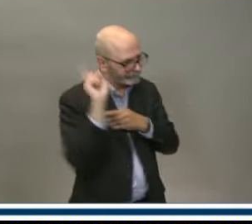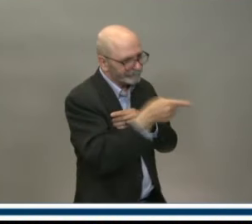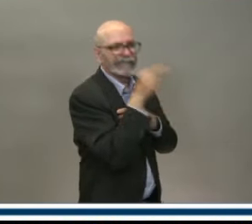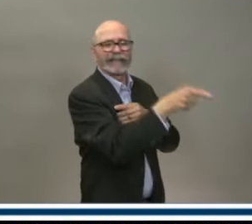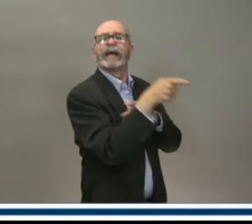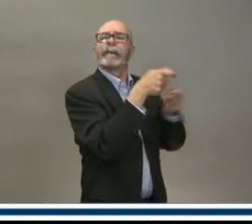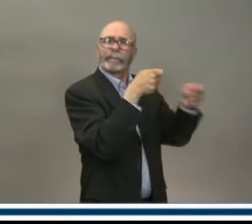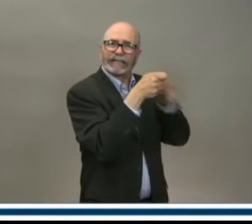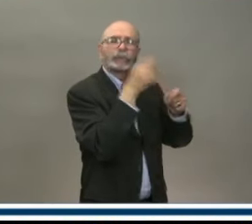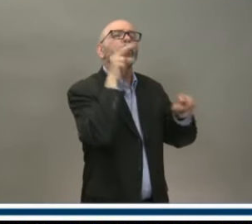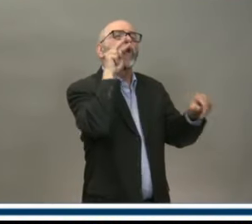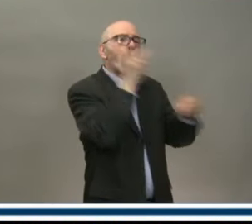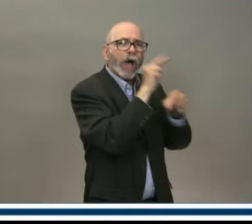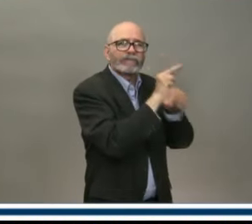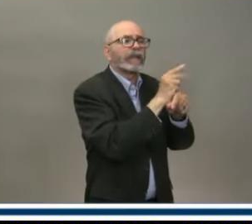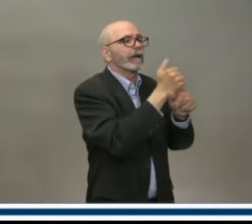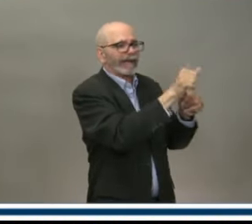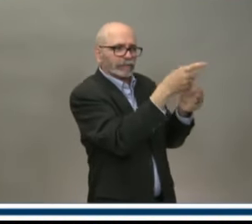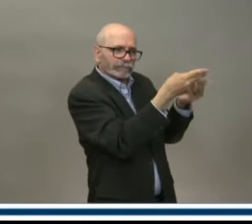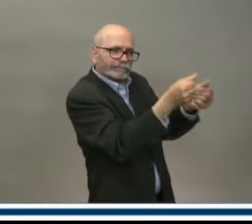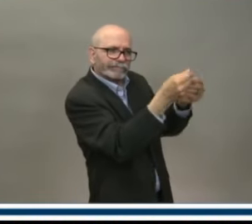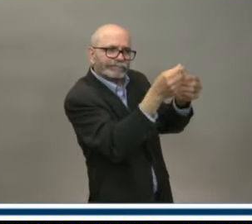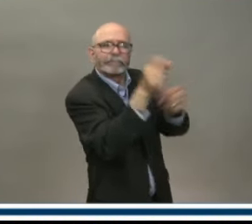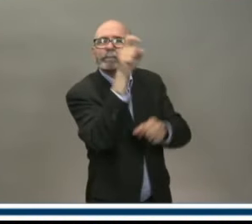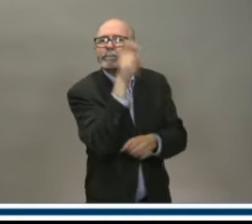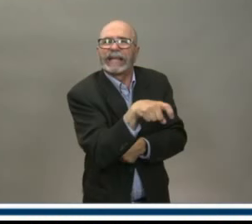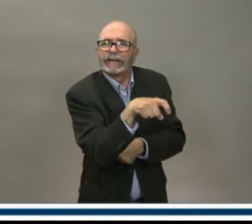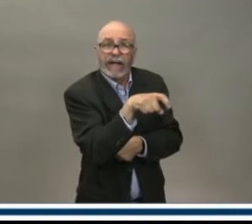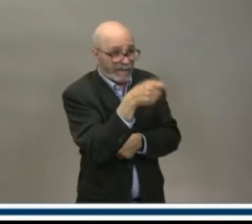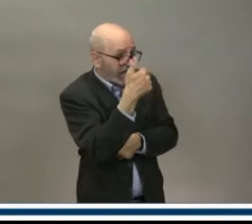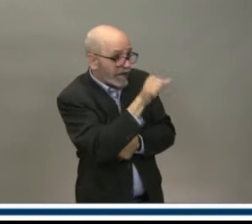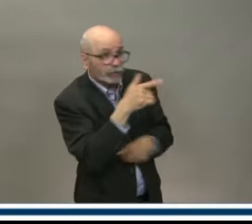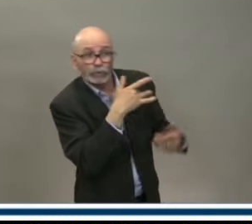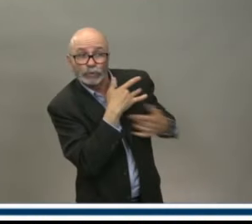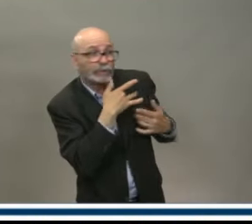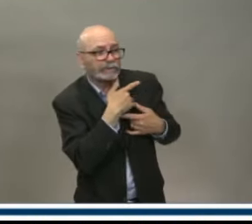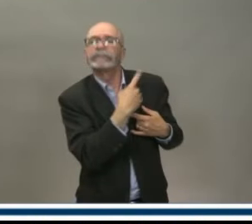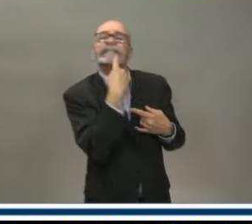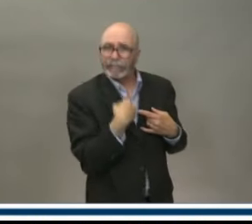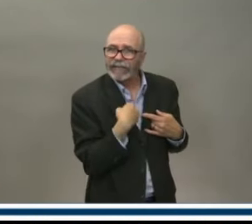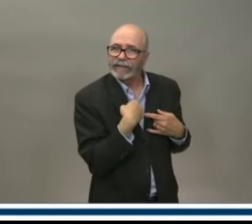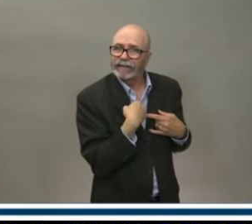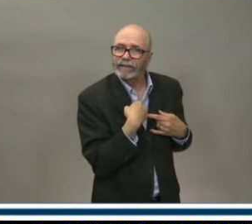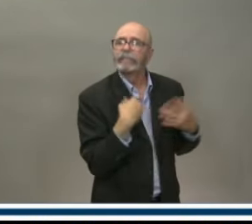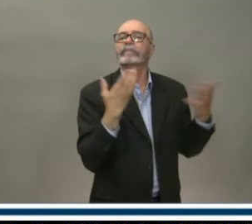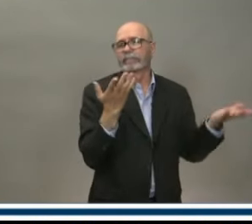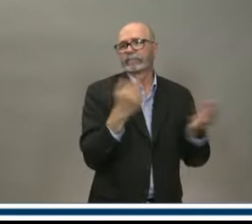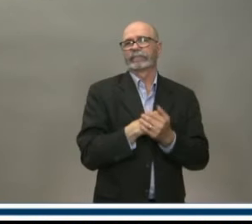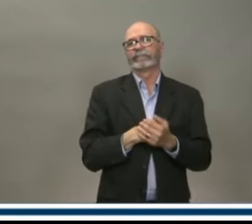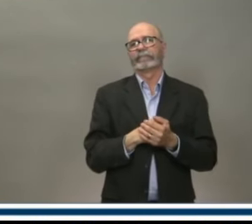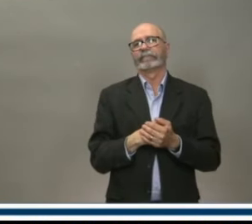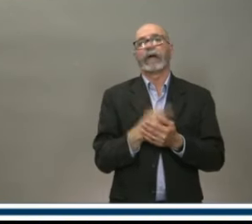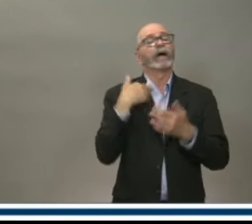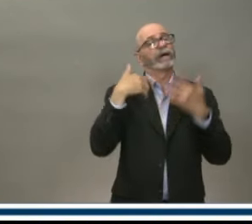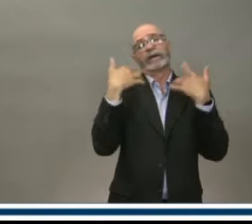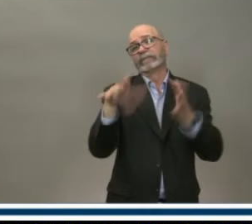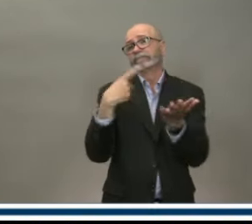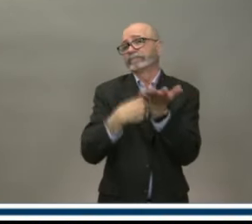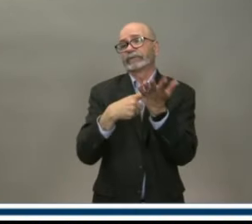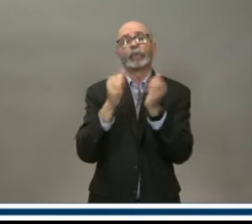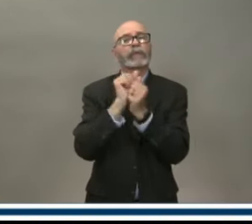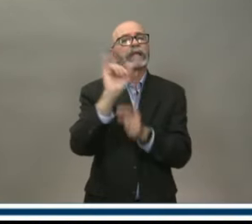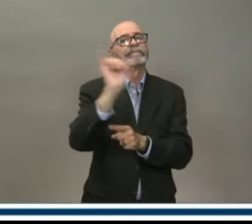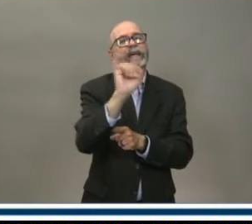and we continue to address legitimate concerns. I had a conversation with an infection control practitioner from the